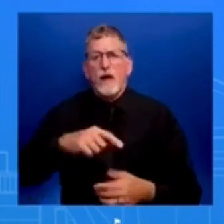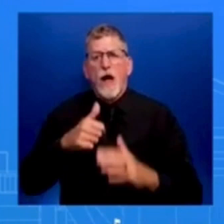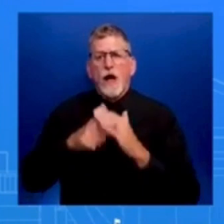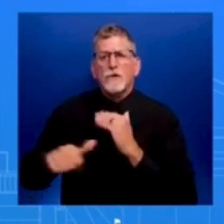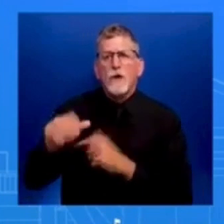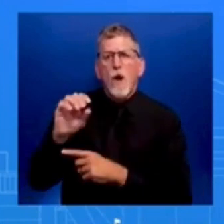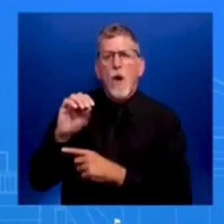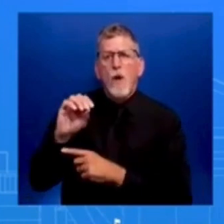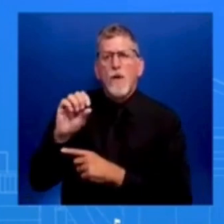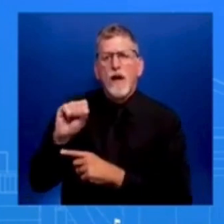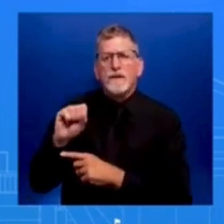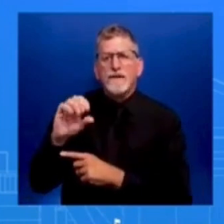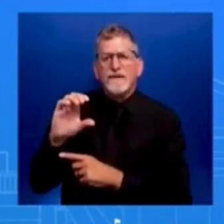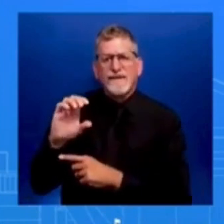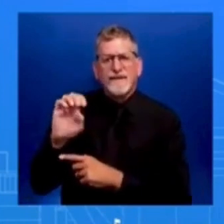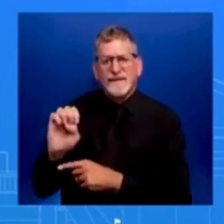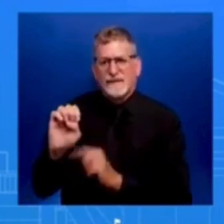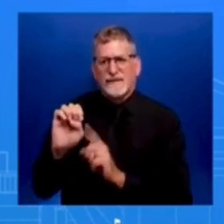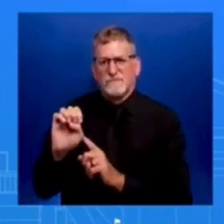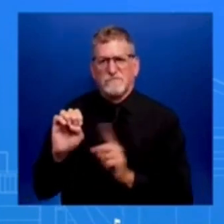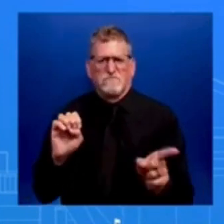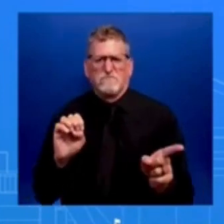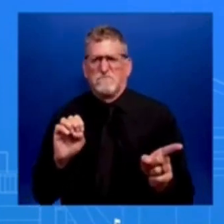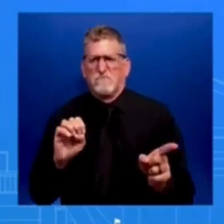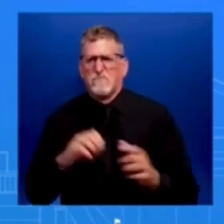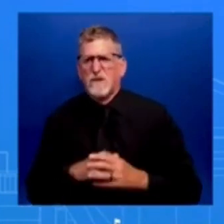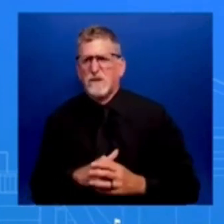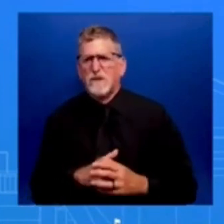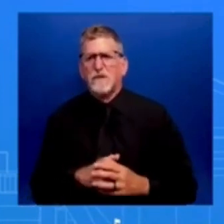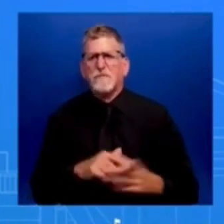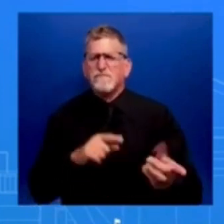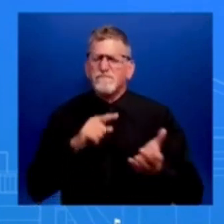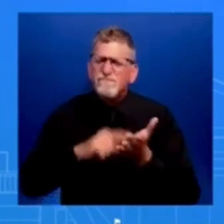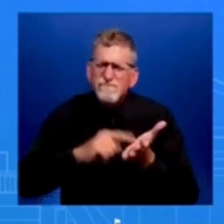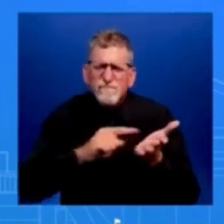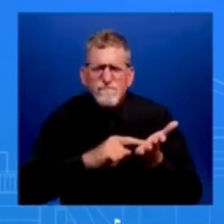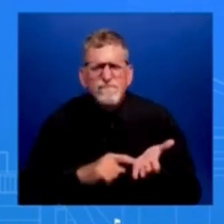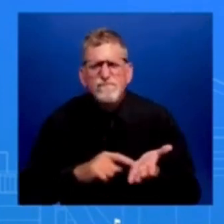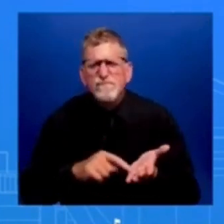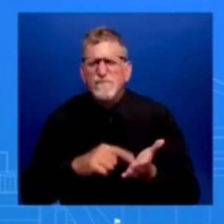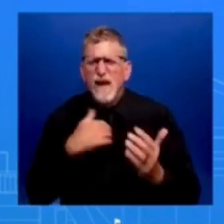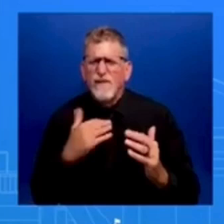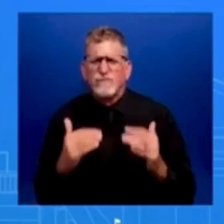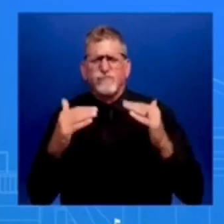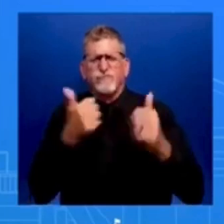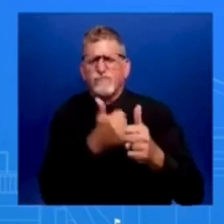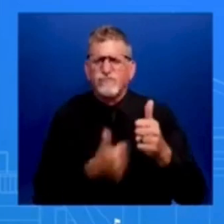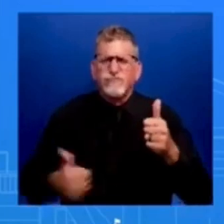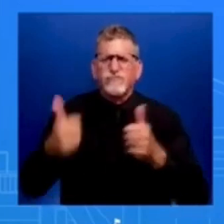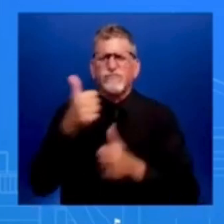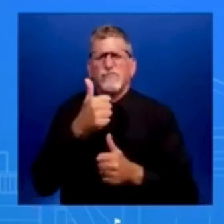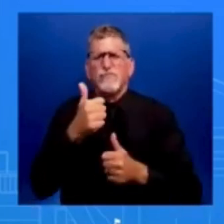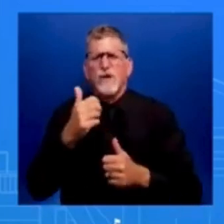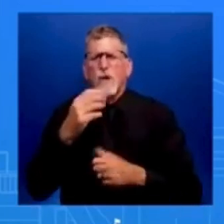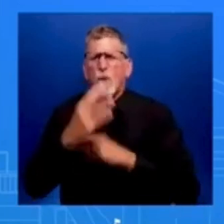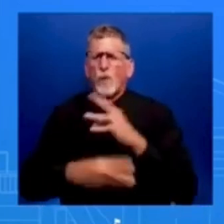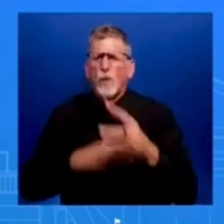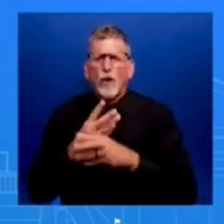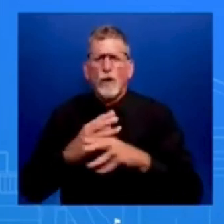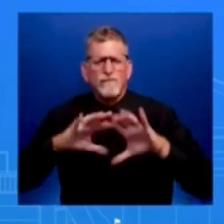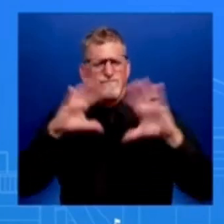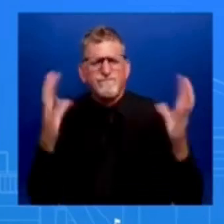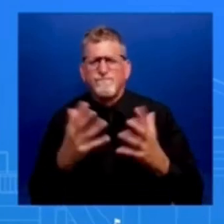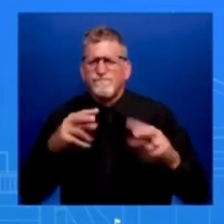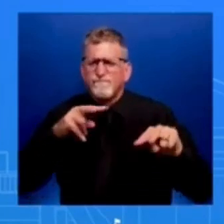Mechanism, and the International Criminal Court, among others. So we have deployed teams of international investigators and prosecutors to